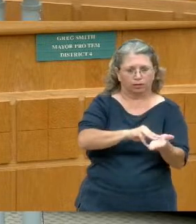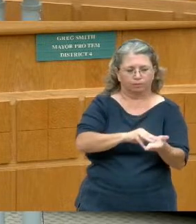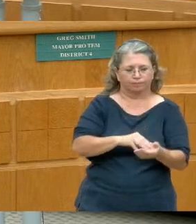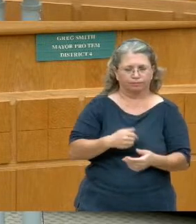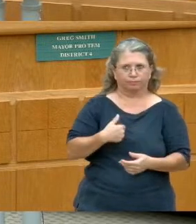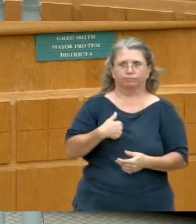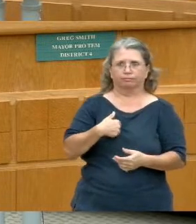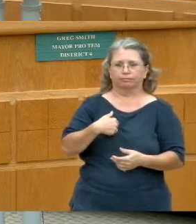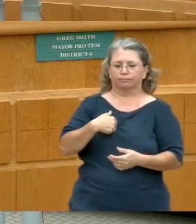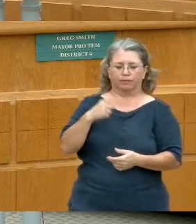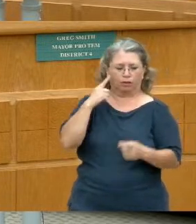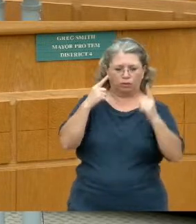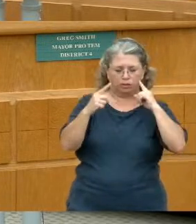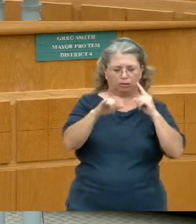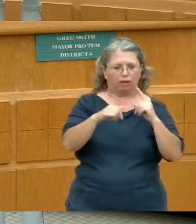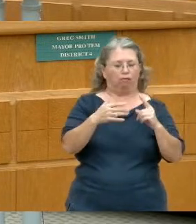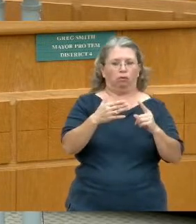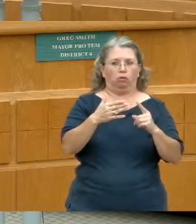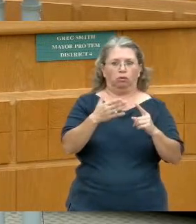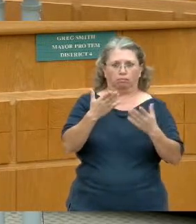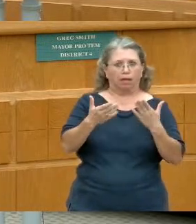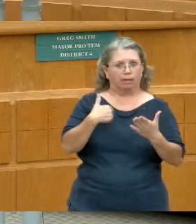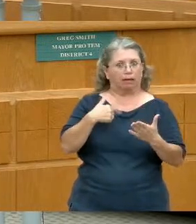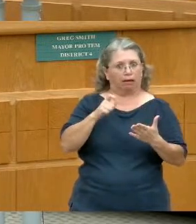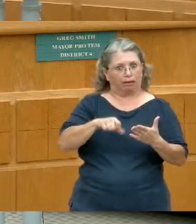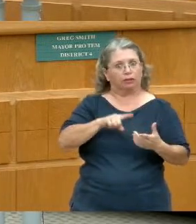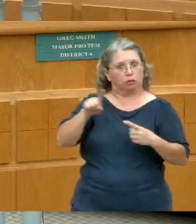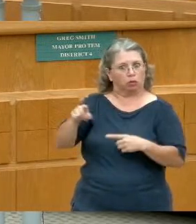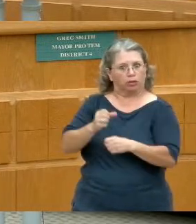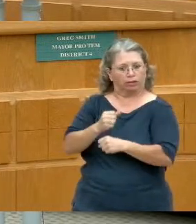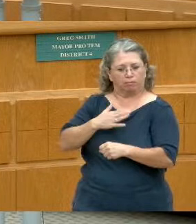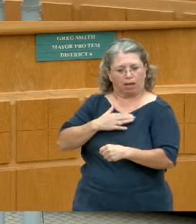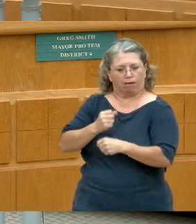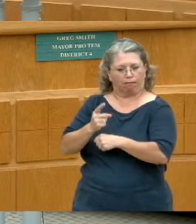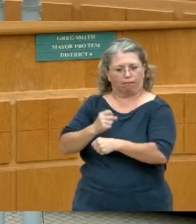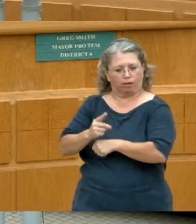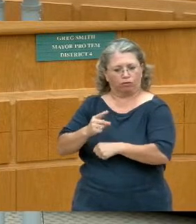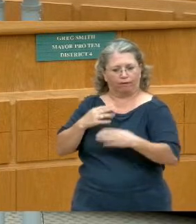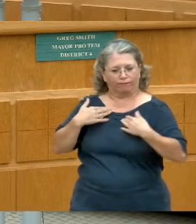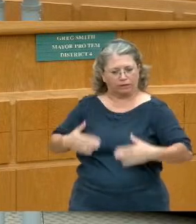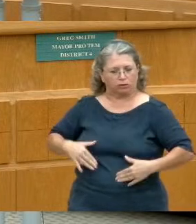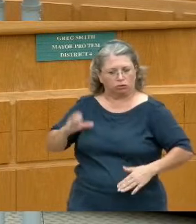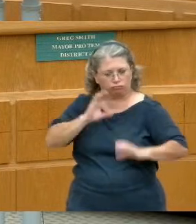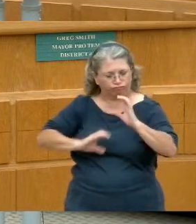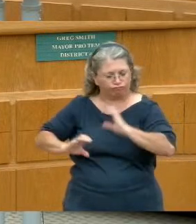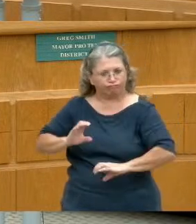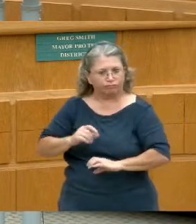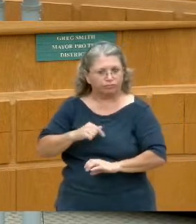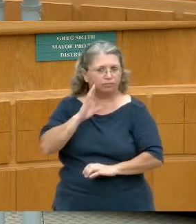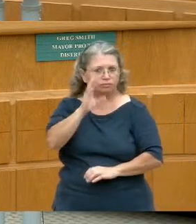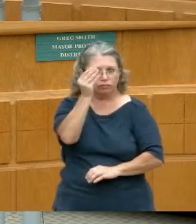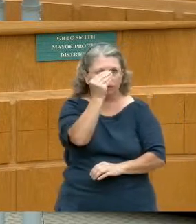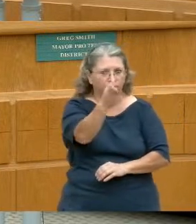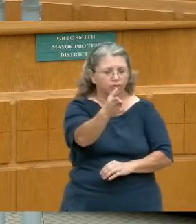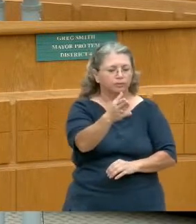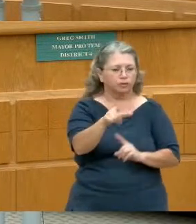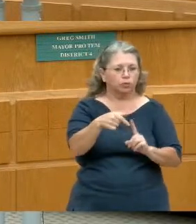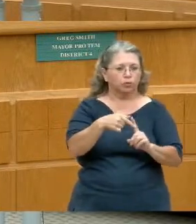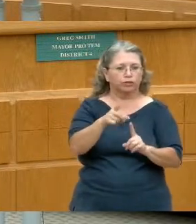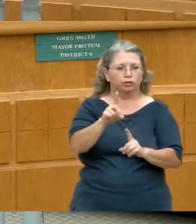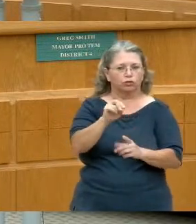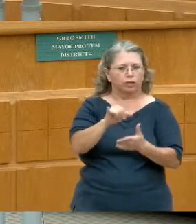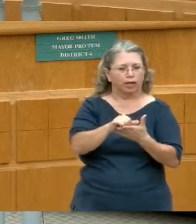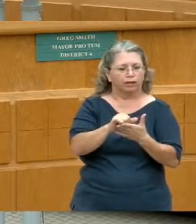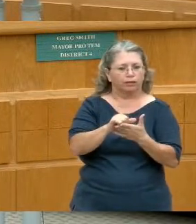my physical pretty soon, and I'll keep you all updated when I do that, just to promote that we should be